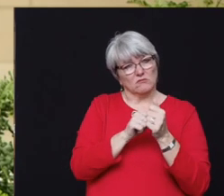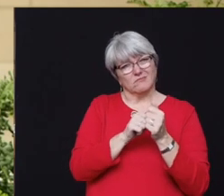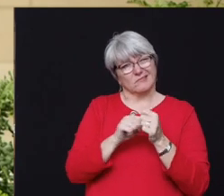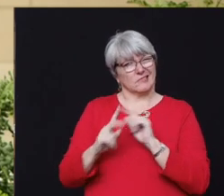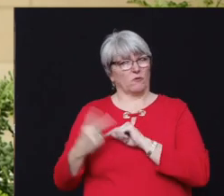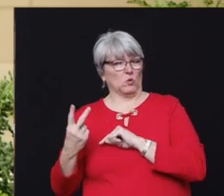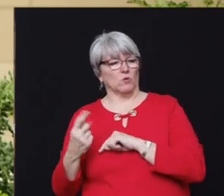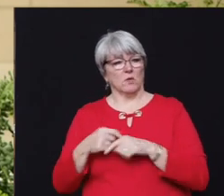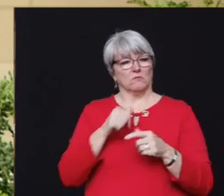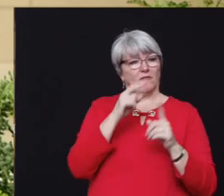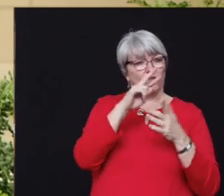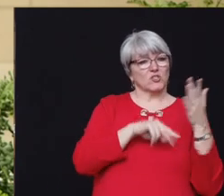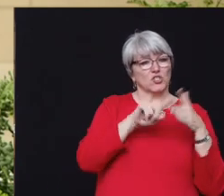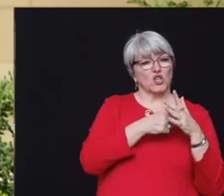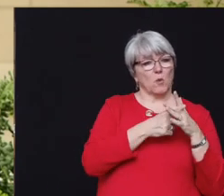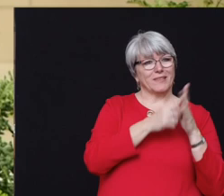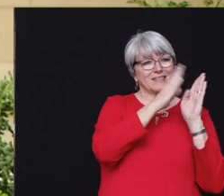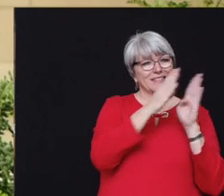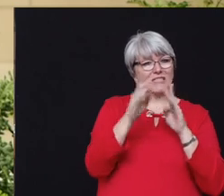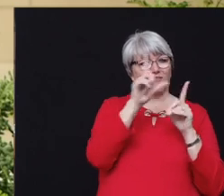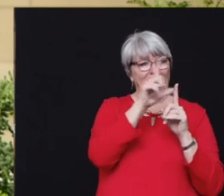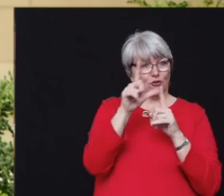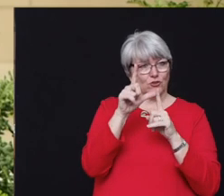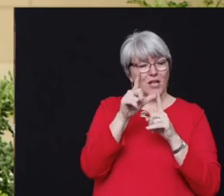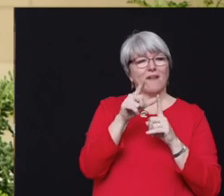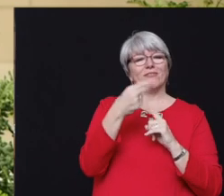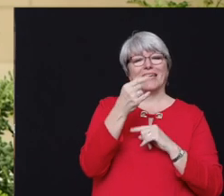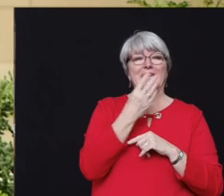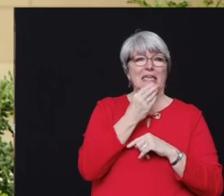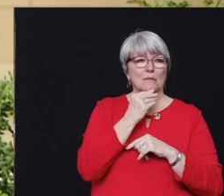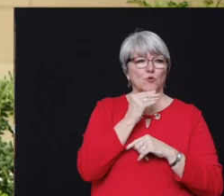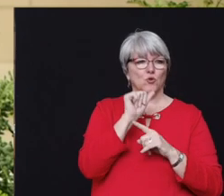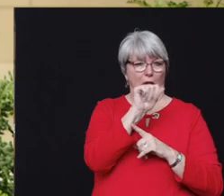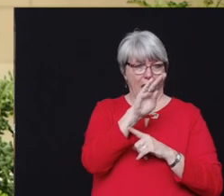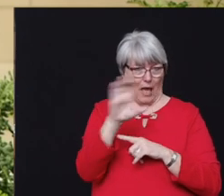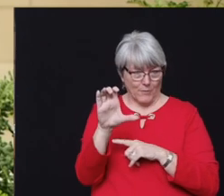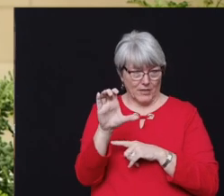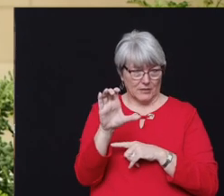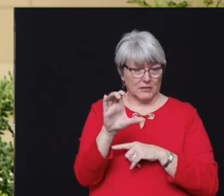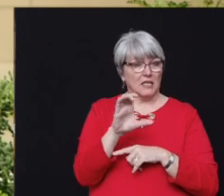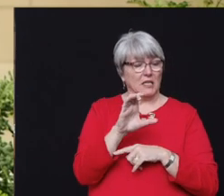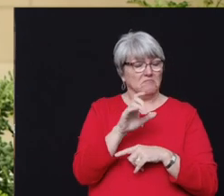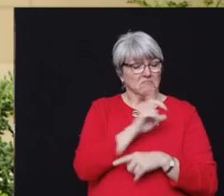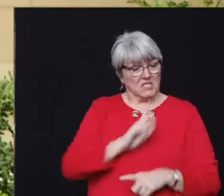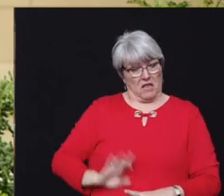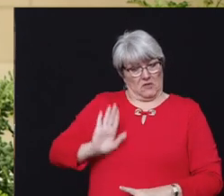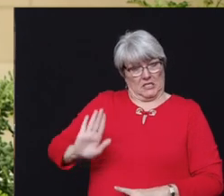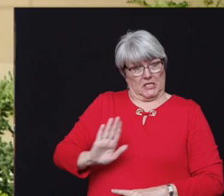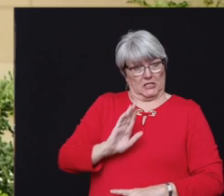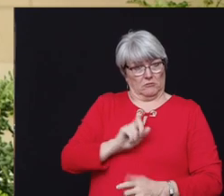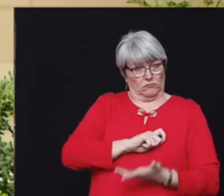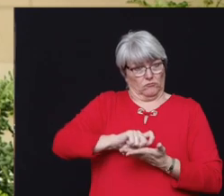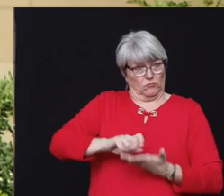exceptions, begins with successive letters of the Hebrew alphabet. It is a Psalm of David,